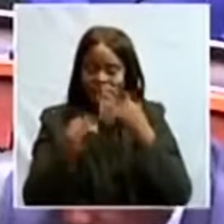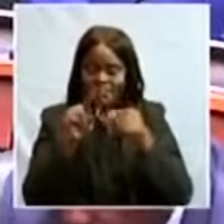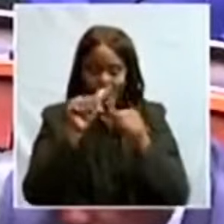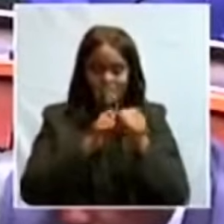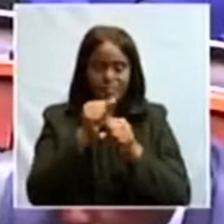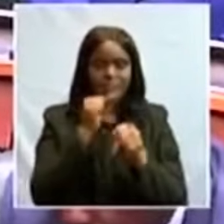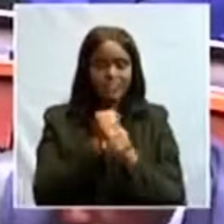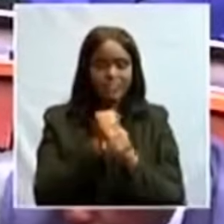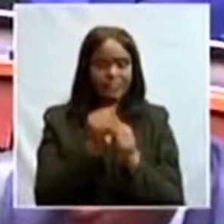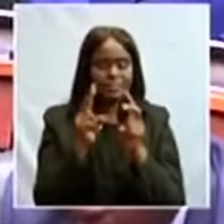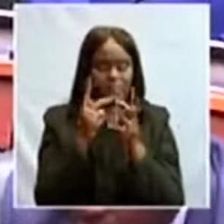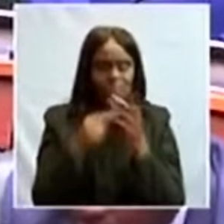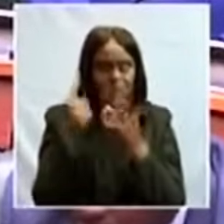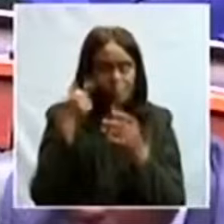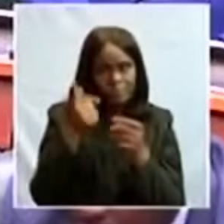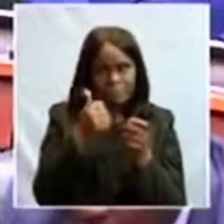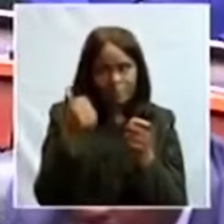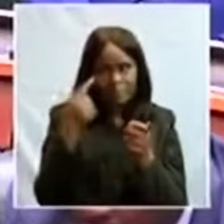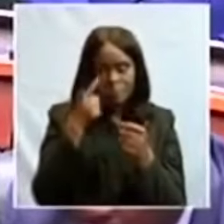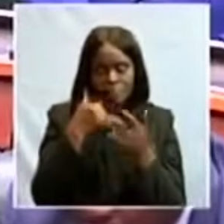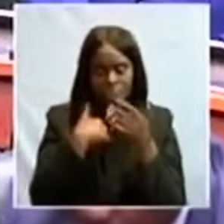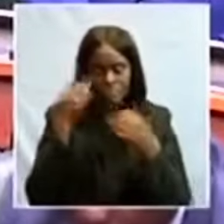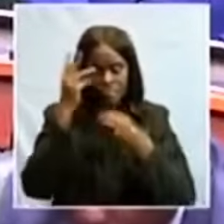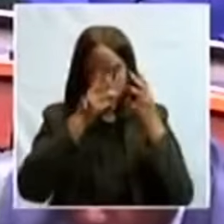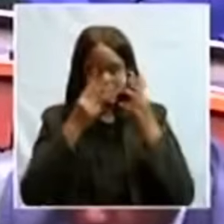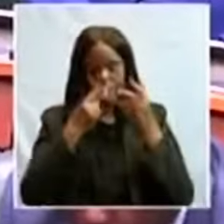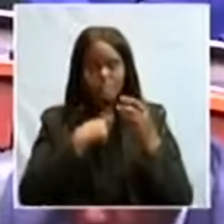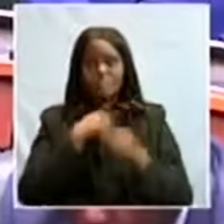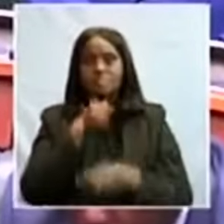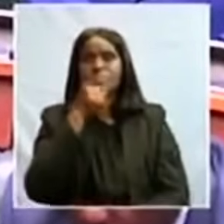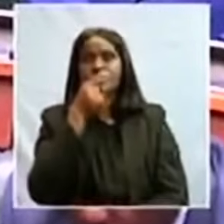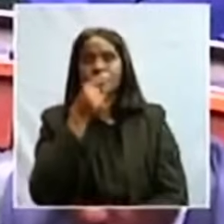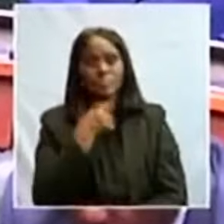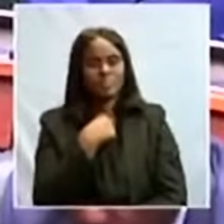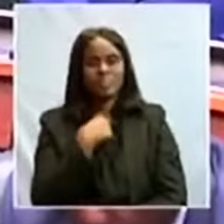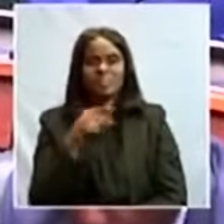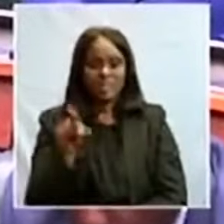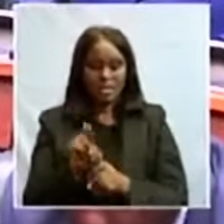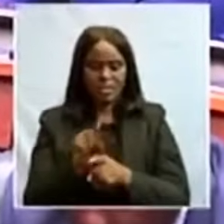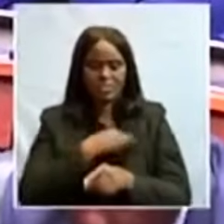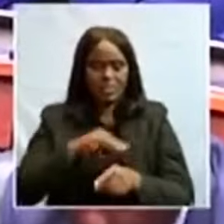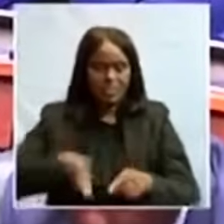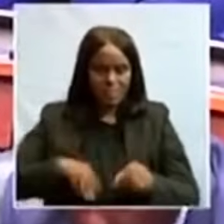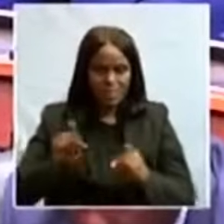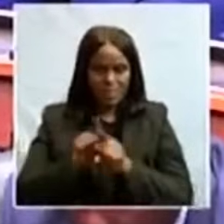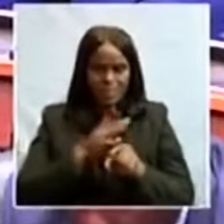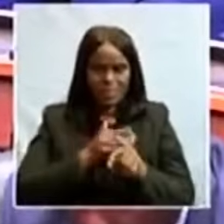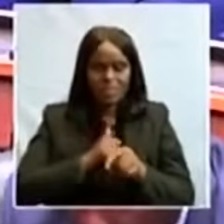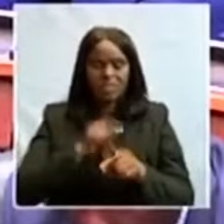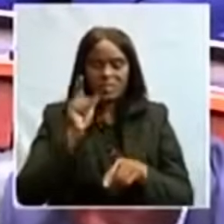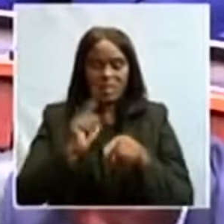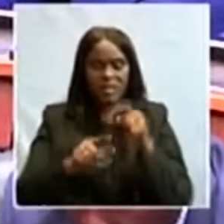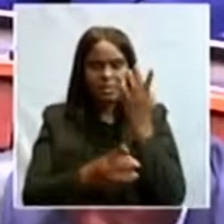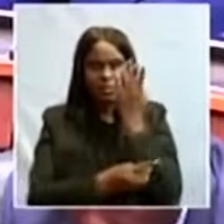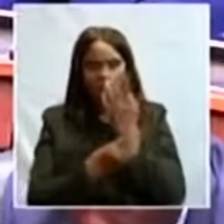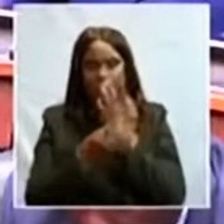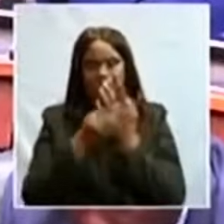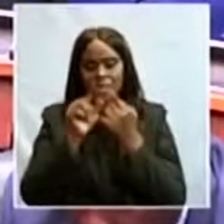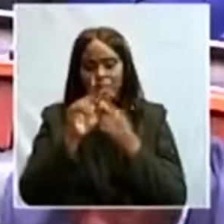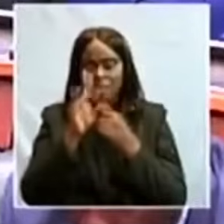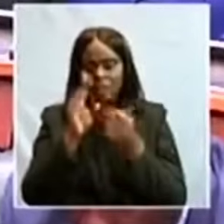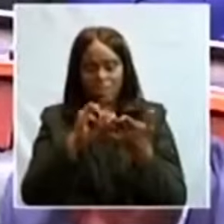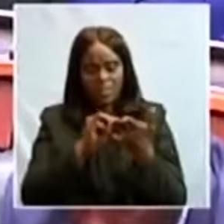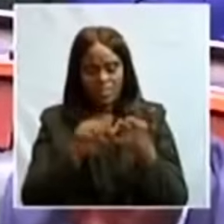every year. Yeah. So for those that have concerns, I'm not saying that, I'm also a member of parliament, and I know that we cannot draw the 7 million or 10